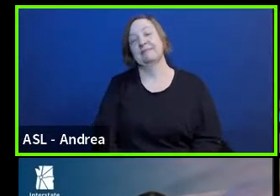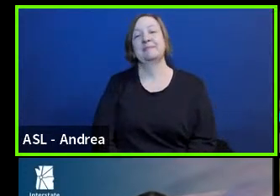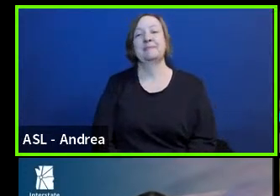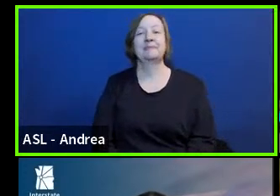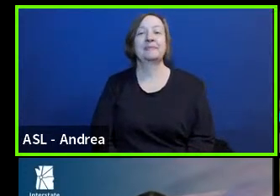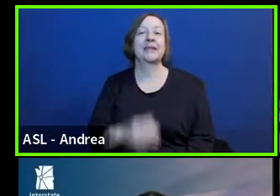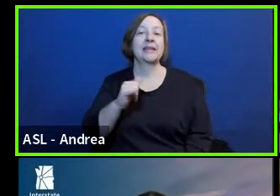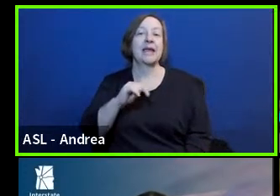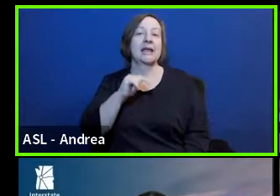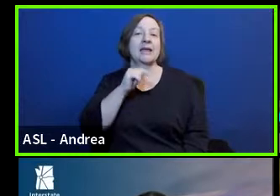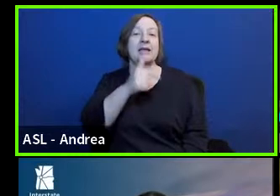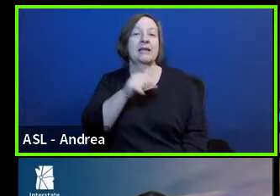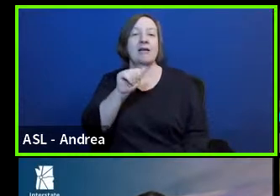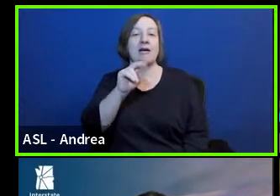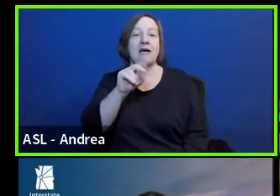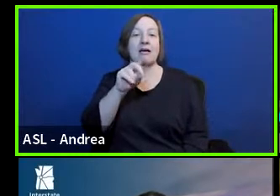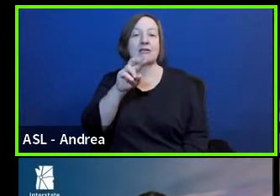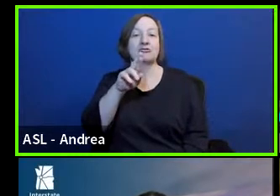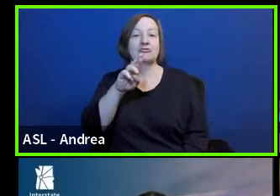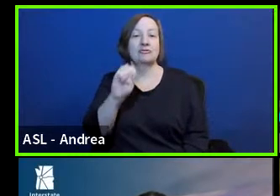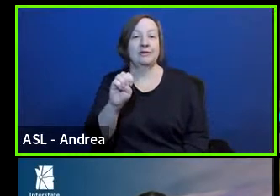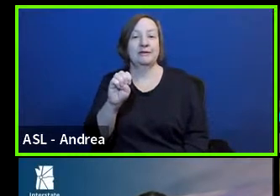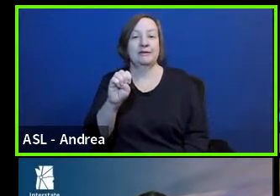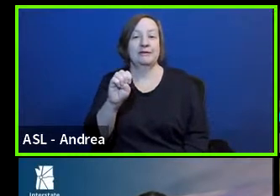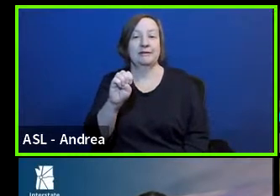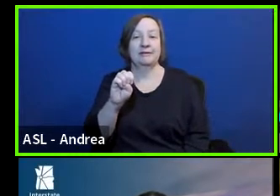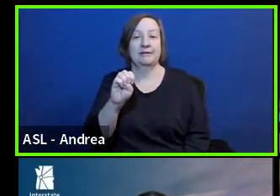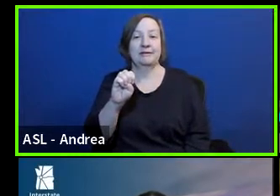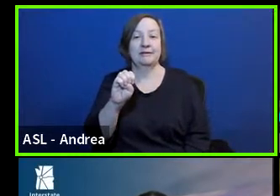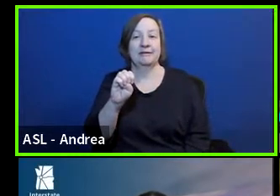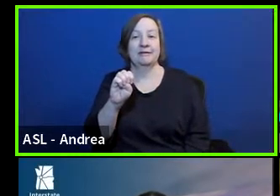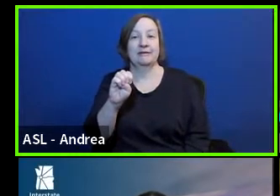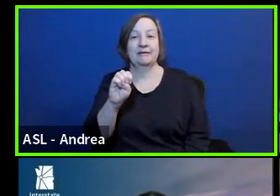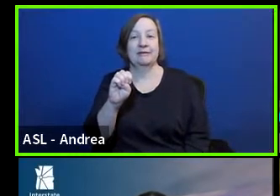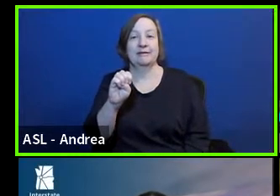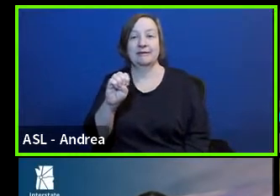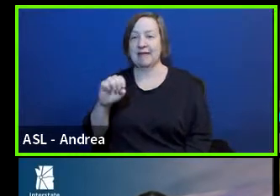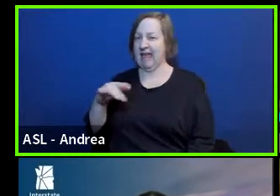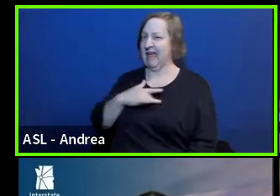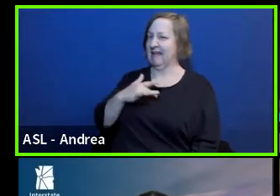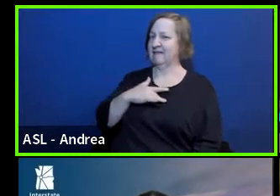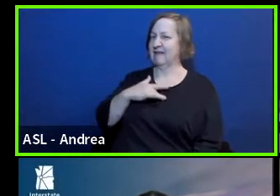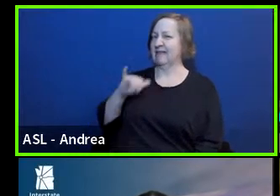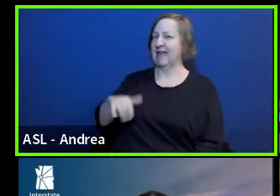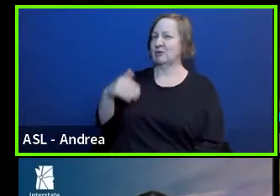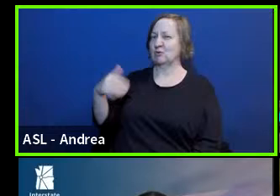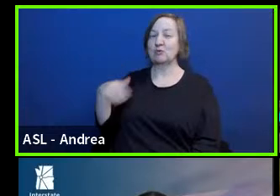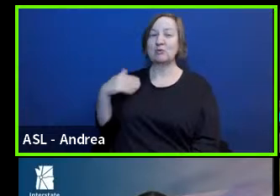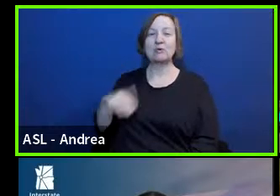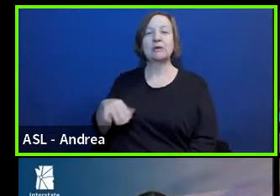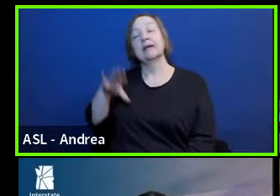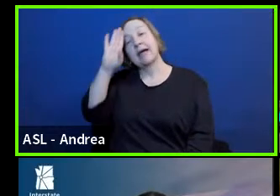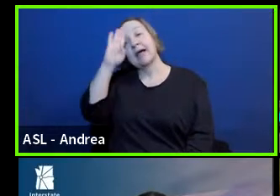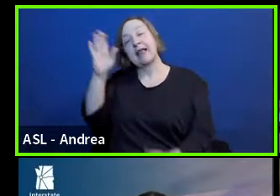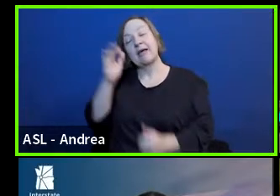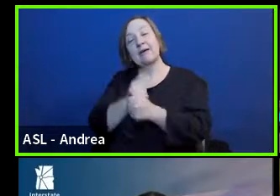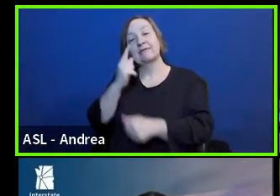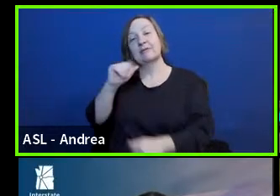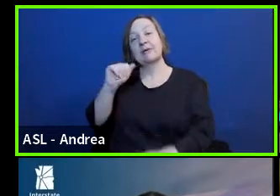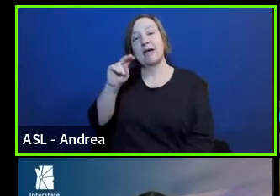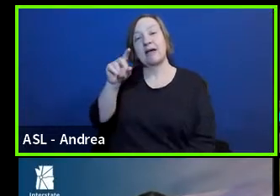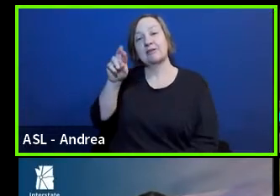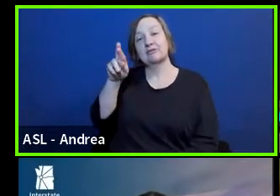I'm going to pass it to Andre. Felt it, Aiden. I felt it. Hello, everyone. Andre